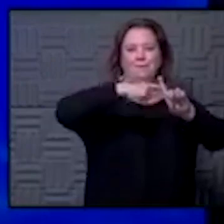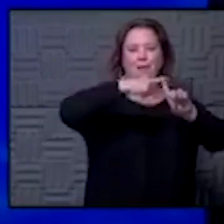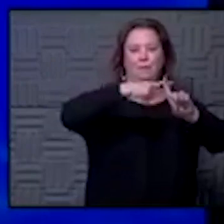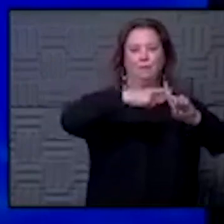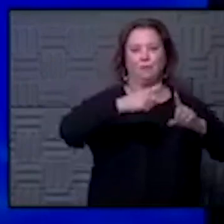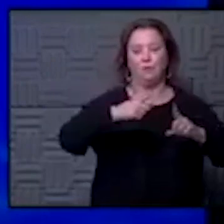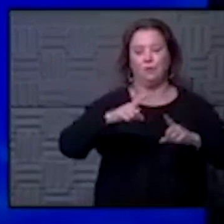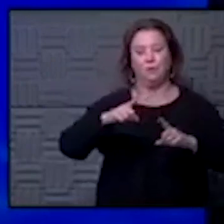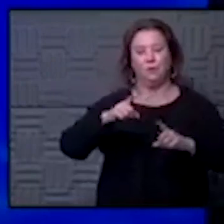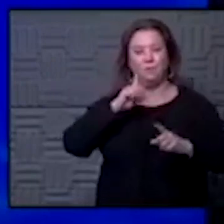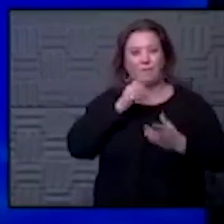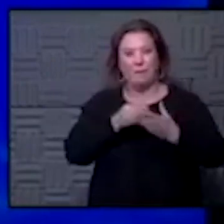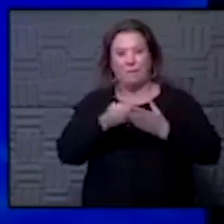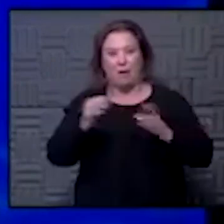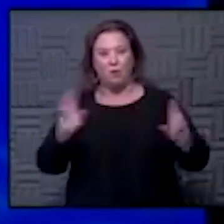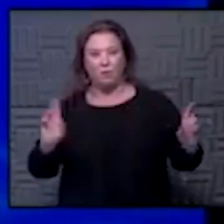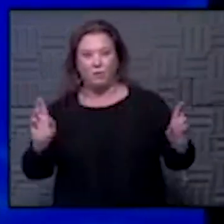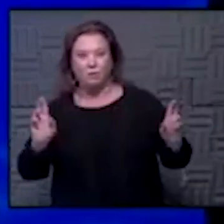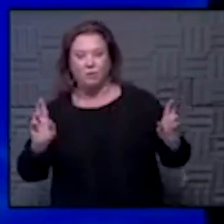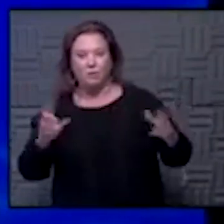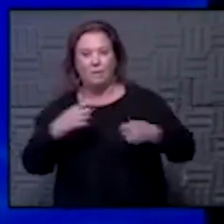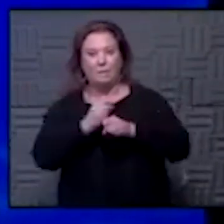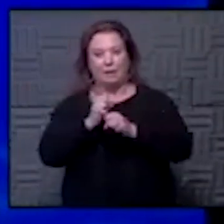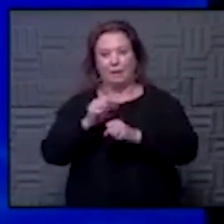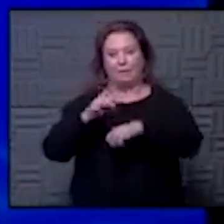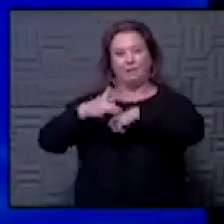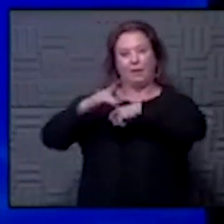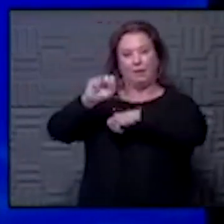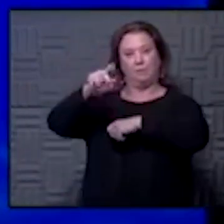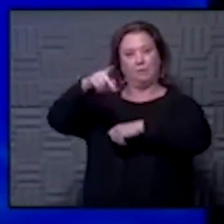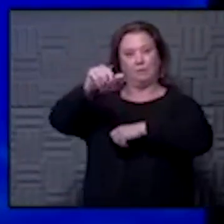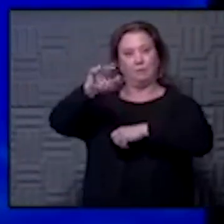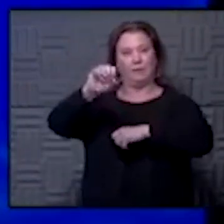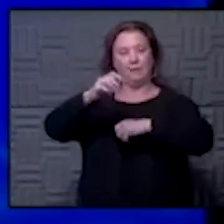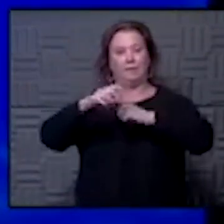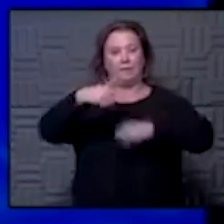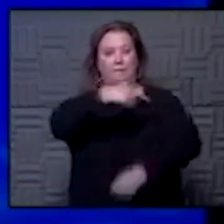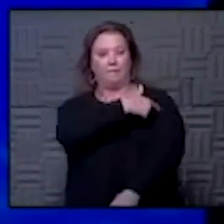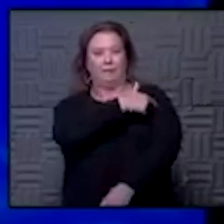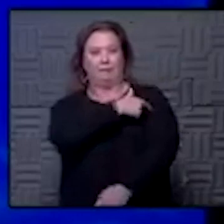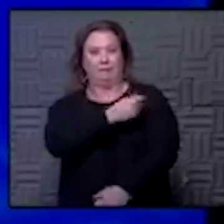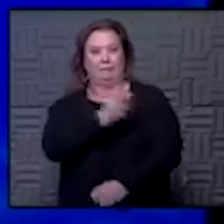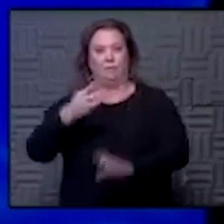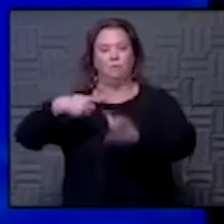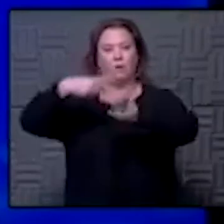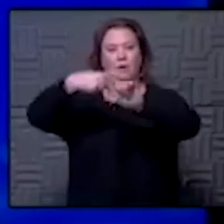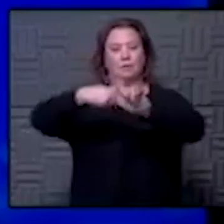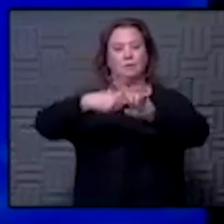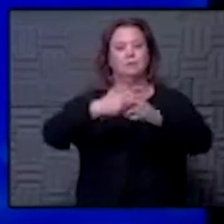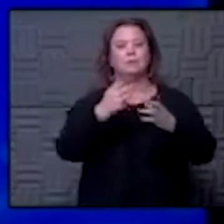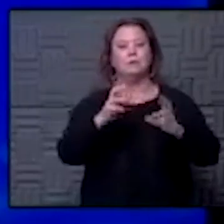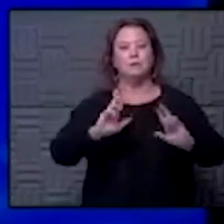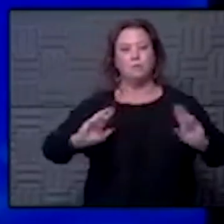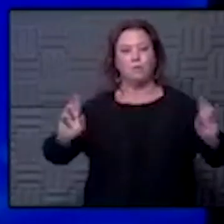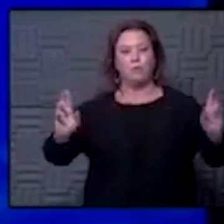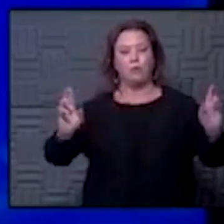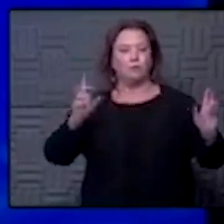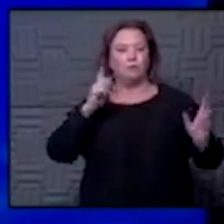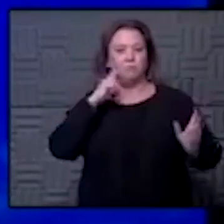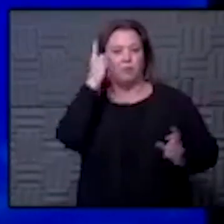having to buy fridges, making space for the vaccines here in the next few months, and what are the preparations